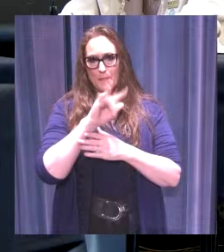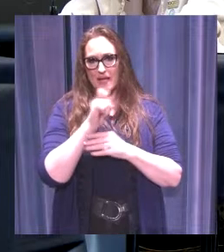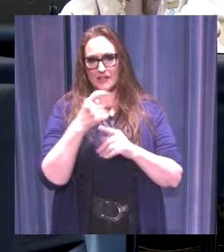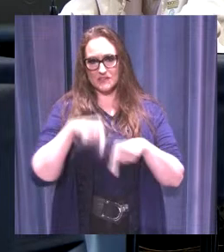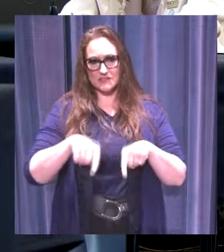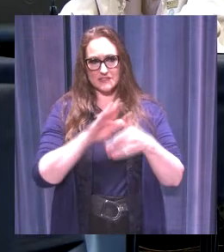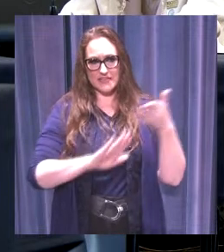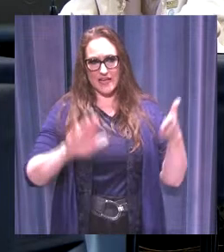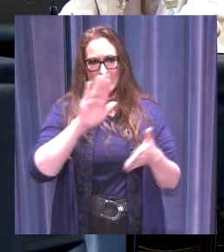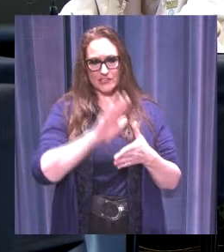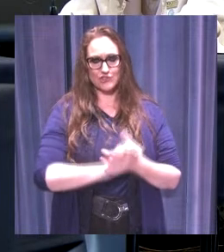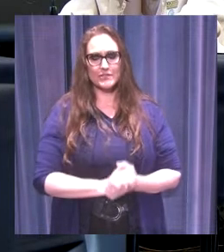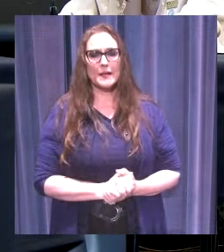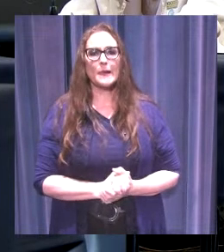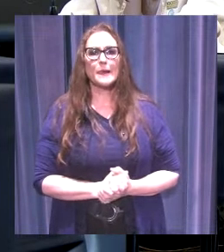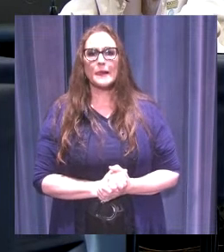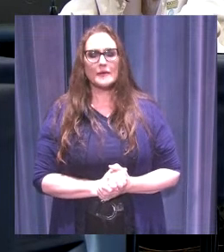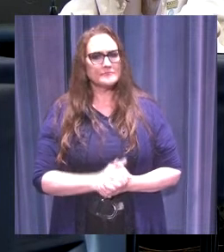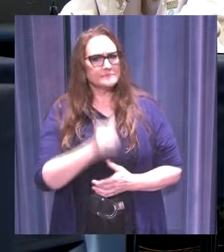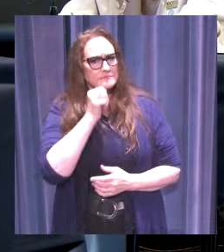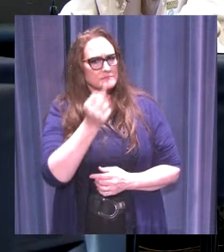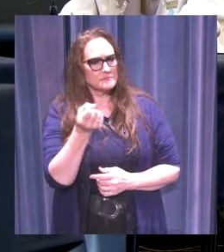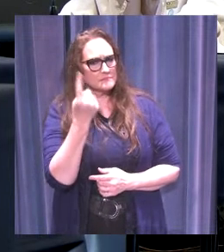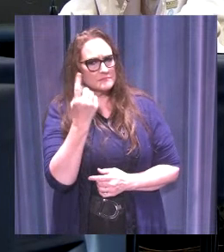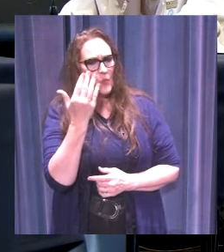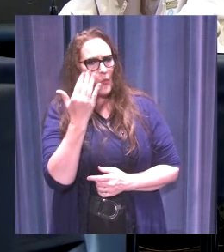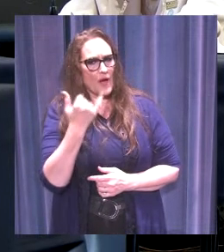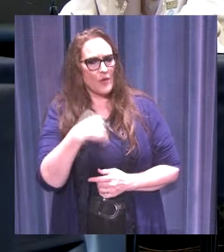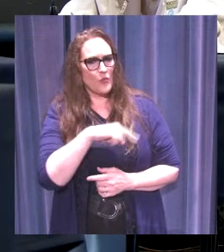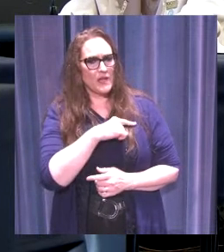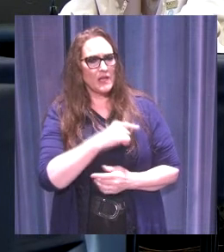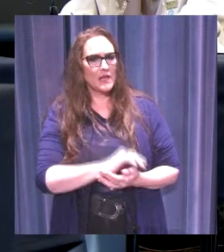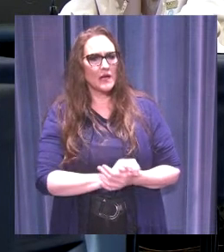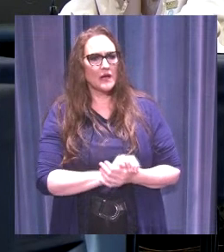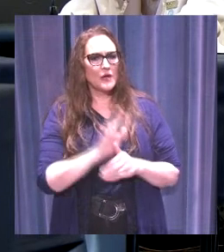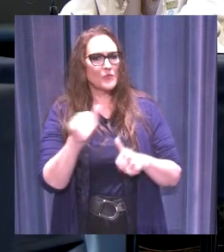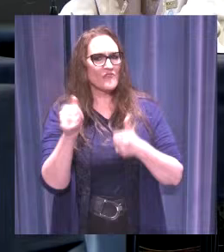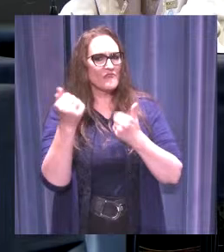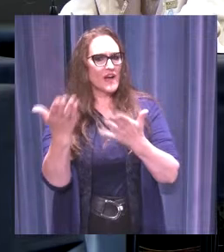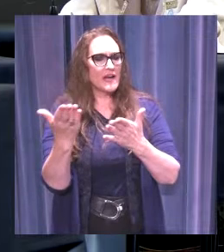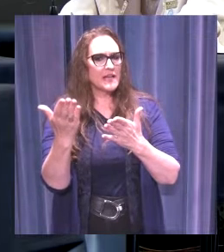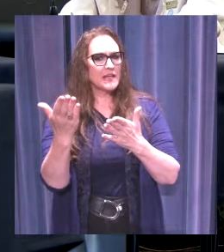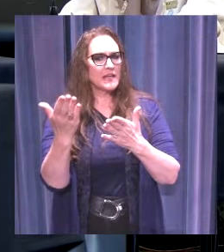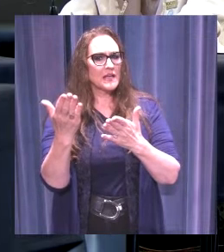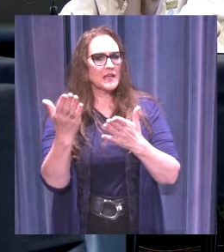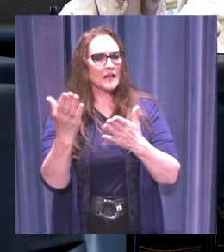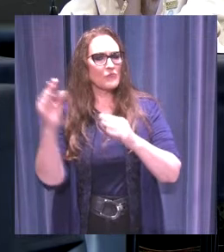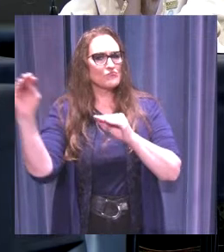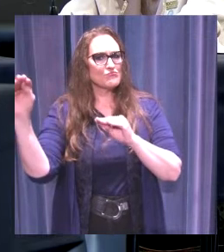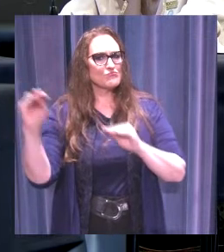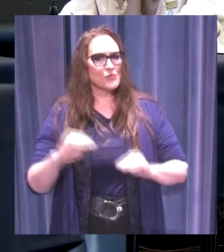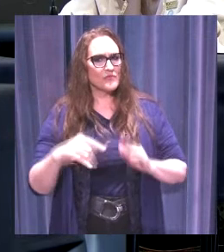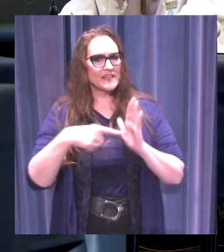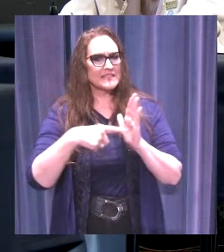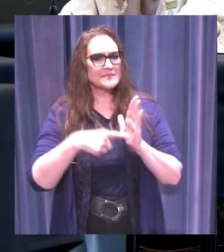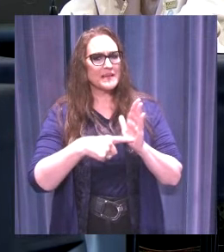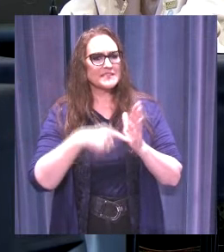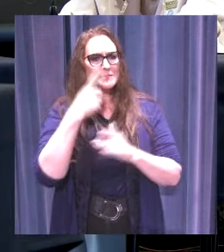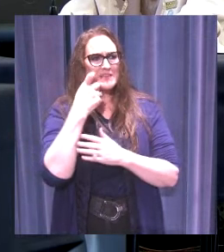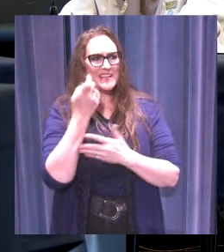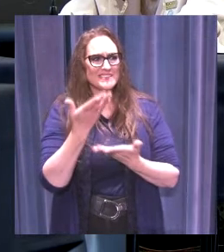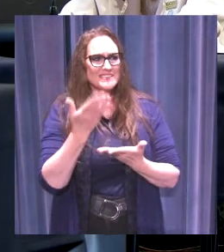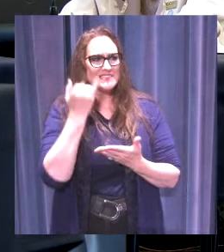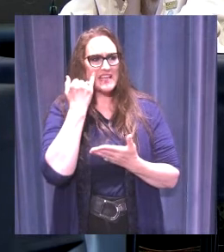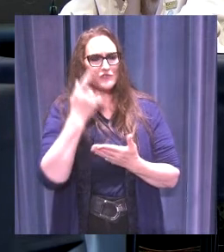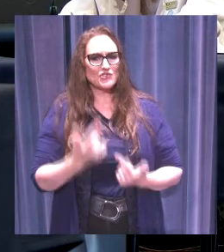college. I don't understand why we are providing moving expenses, because